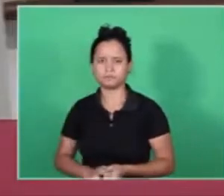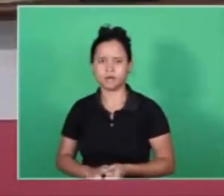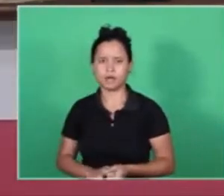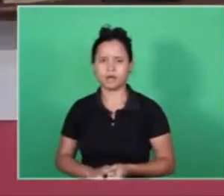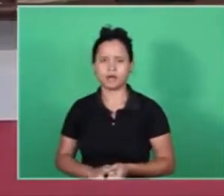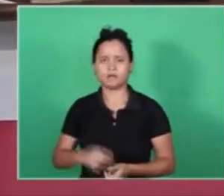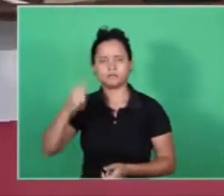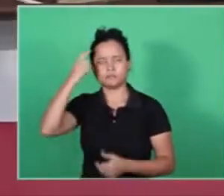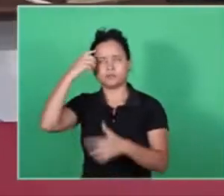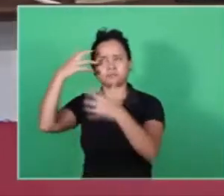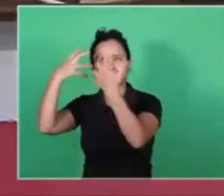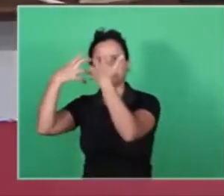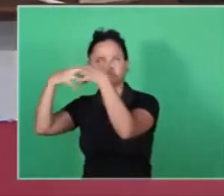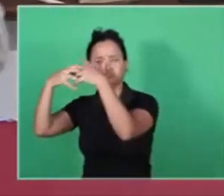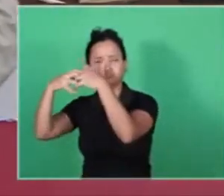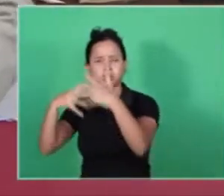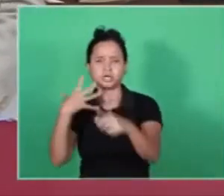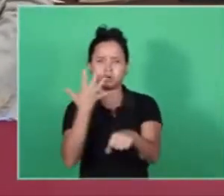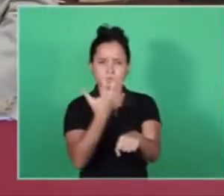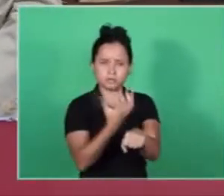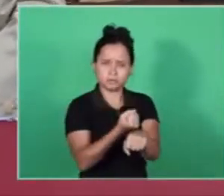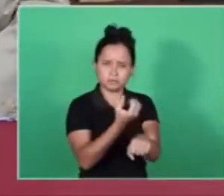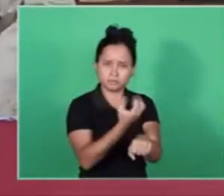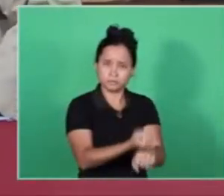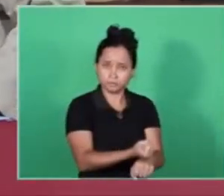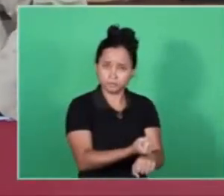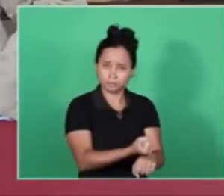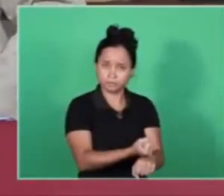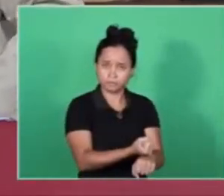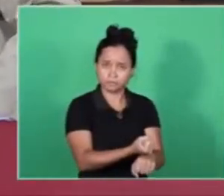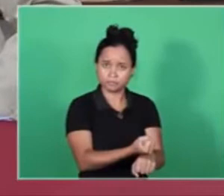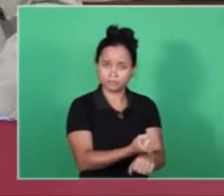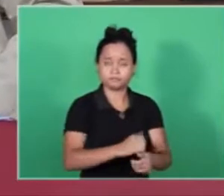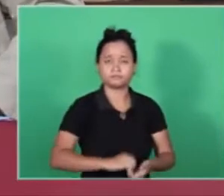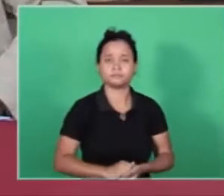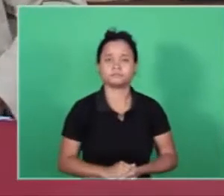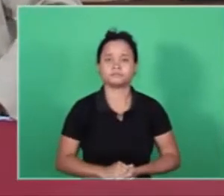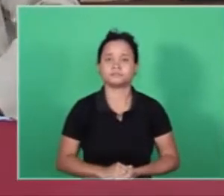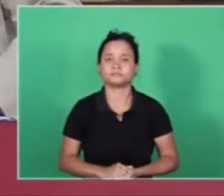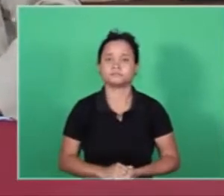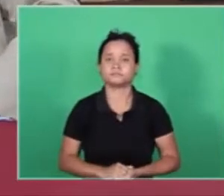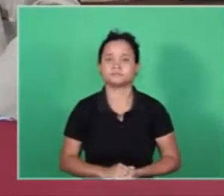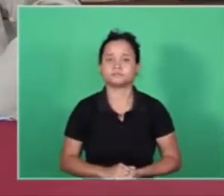and the extension to matter, you are in